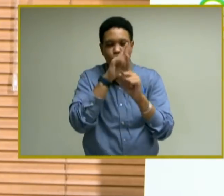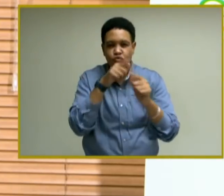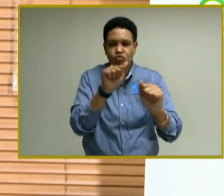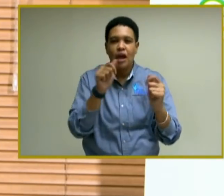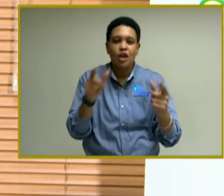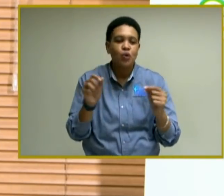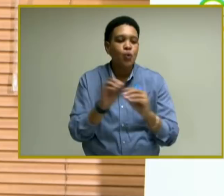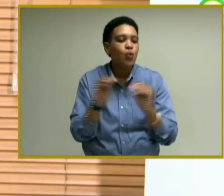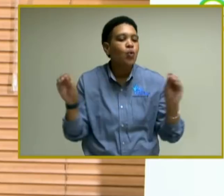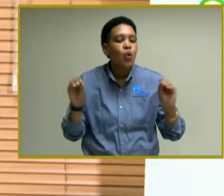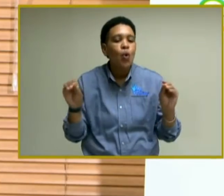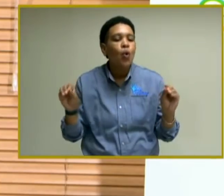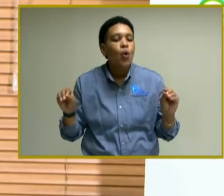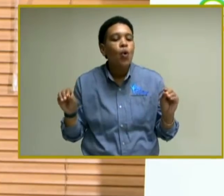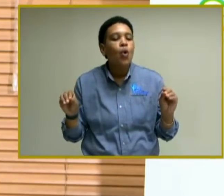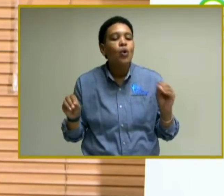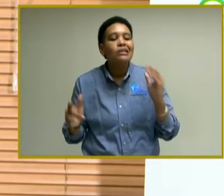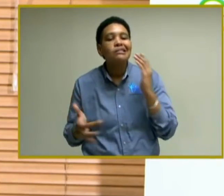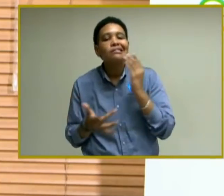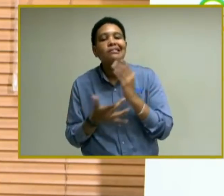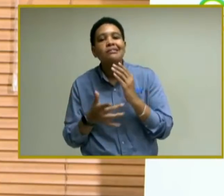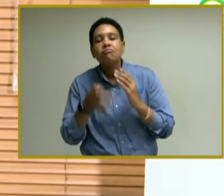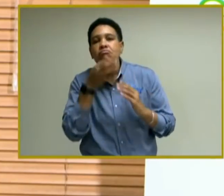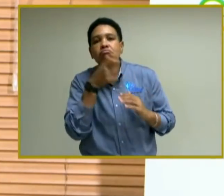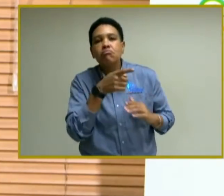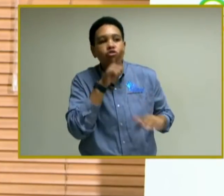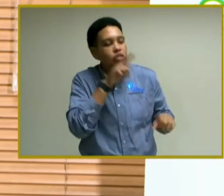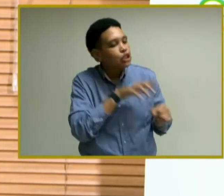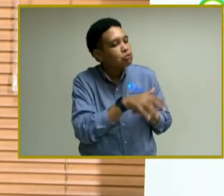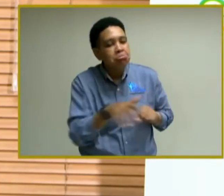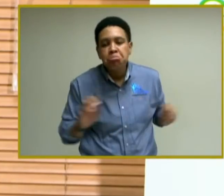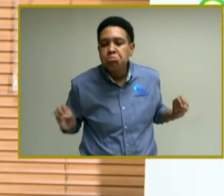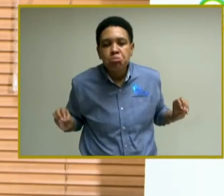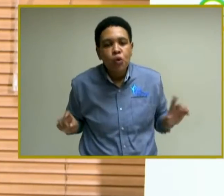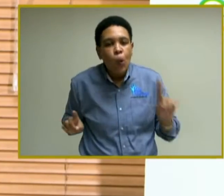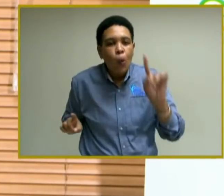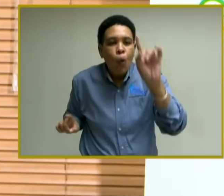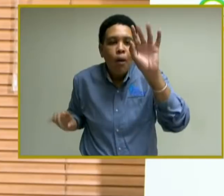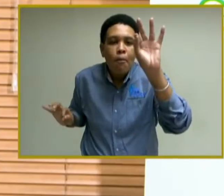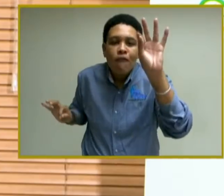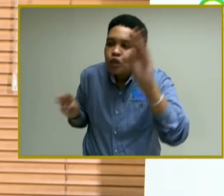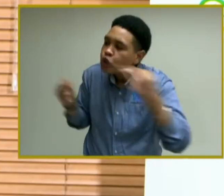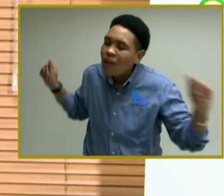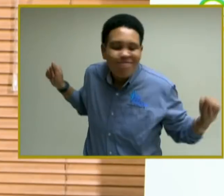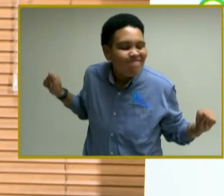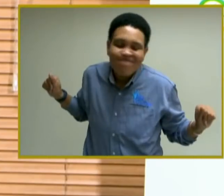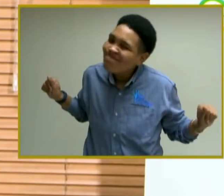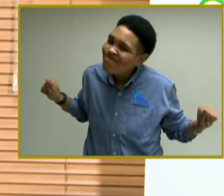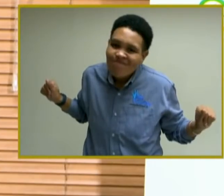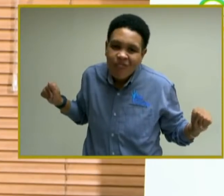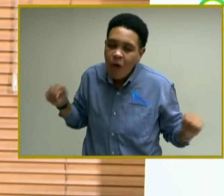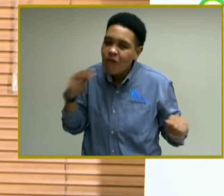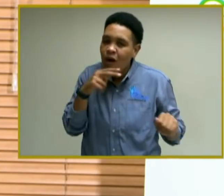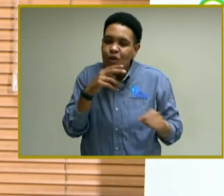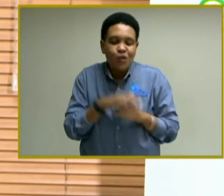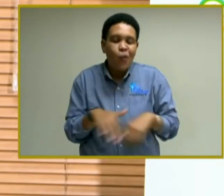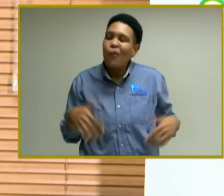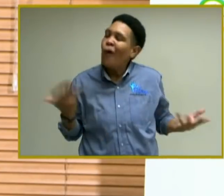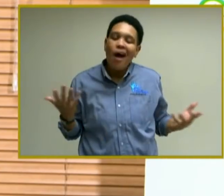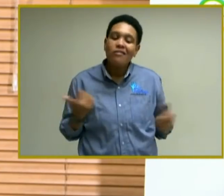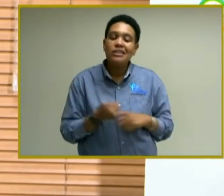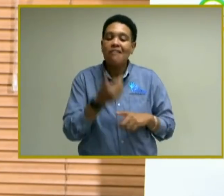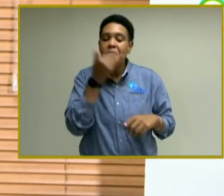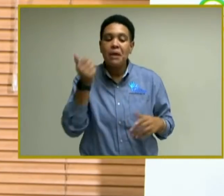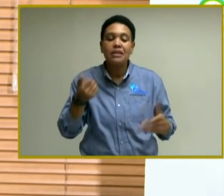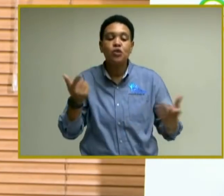No single technique is sufficient. There is no silver bullet in addressing the virus. And our best bet is to have